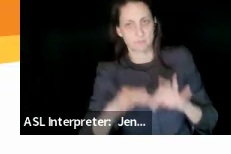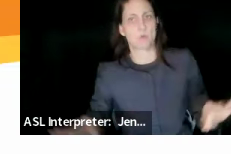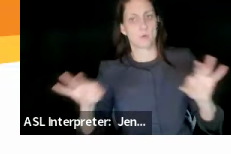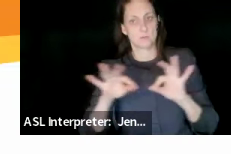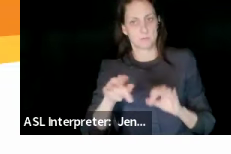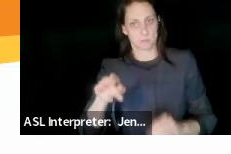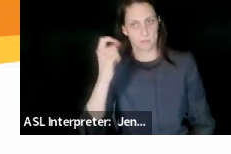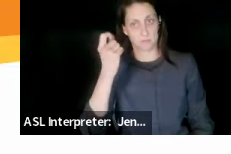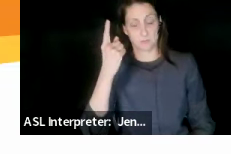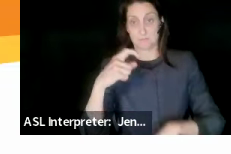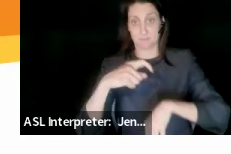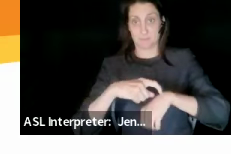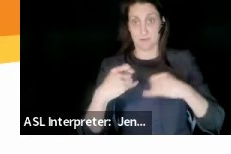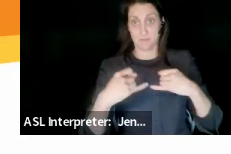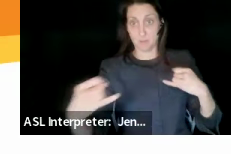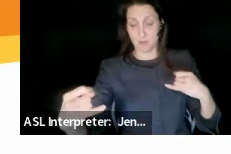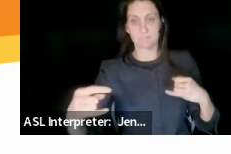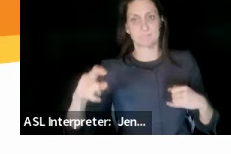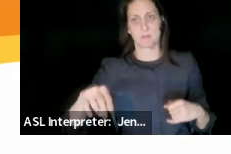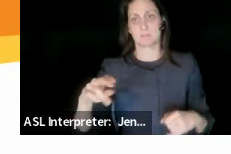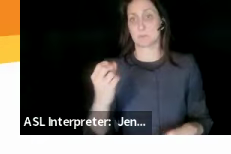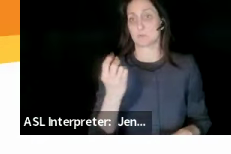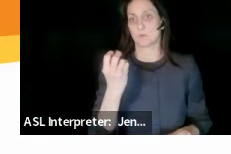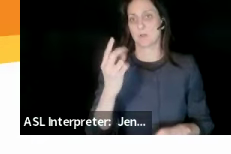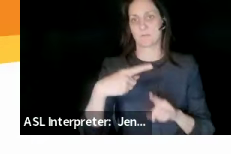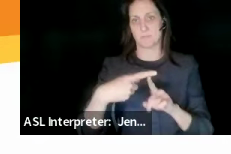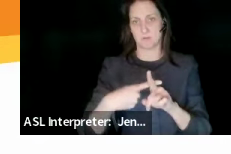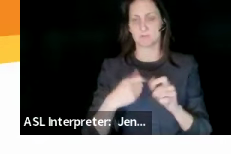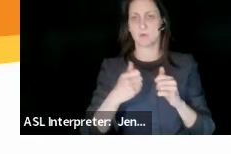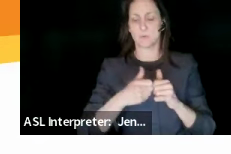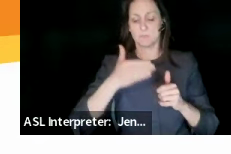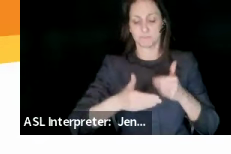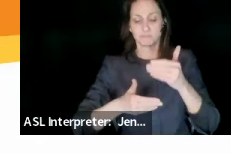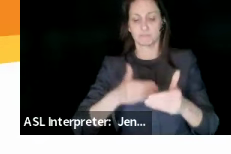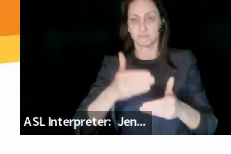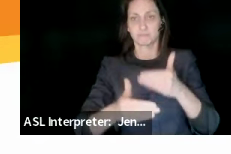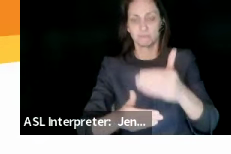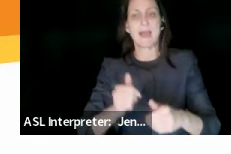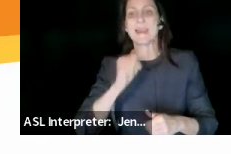timeline includes 12 months without large time gaps. And also,